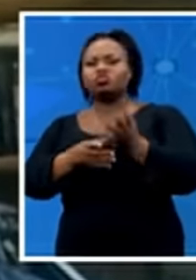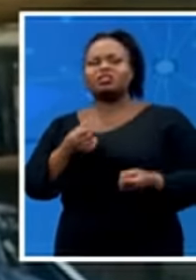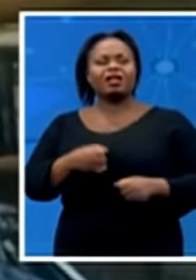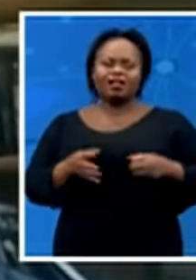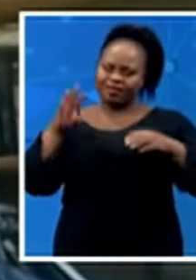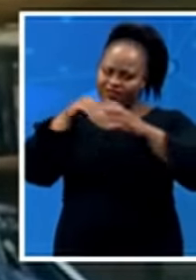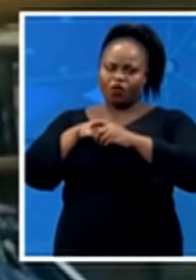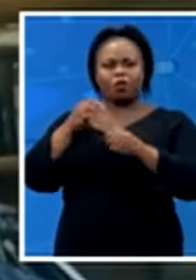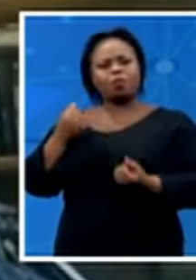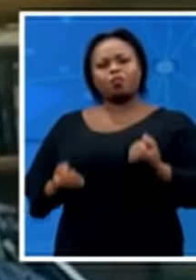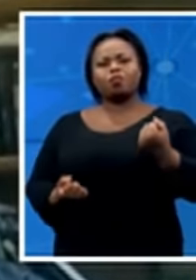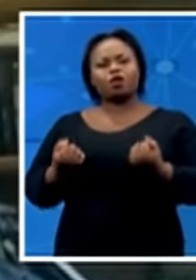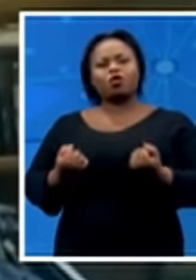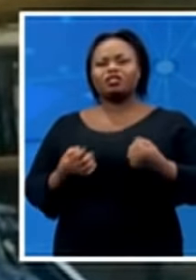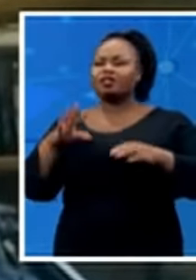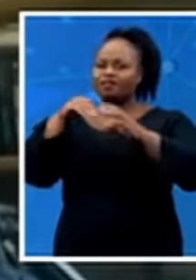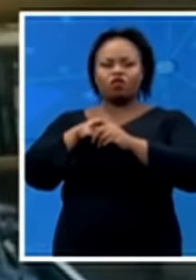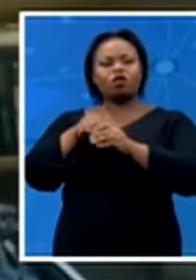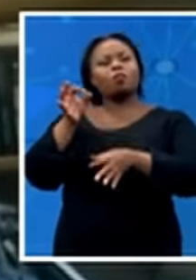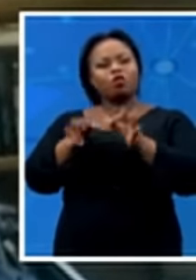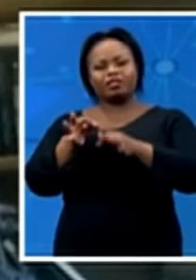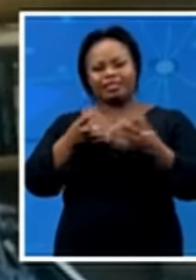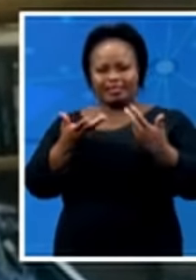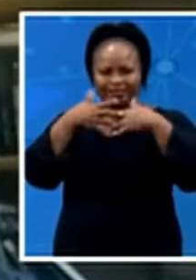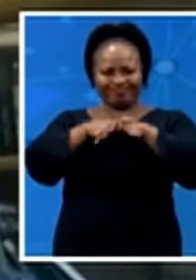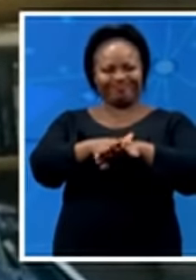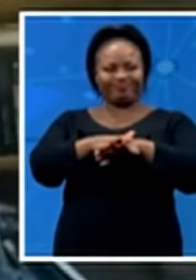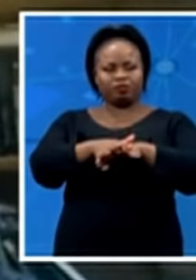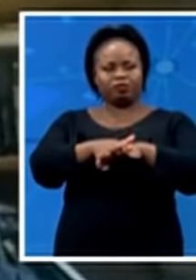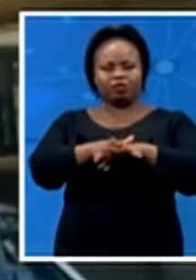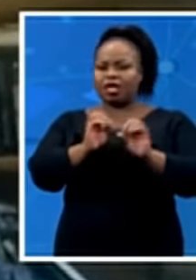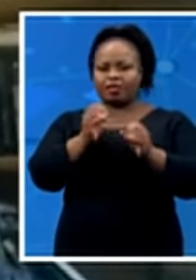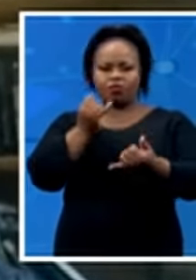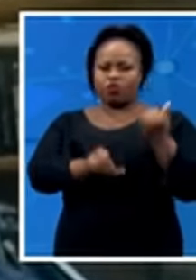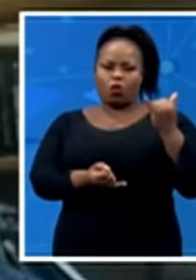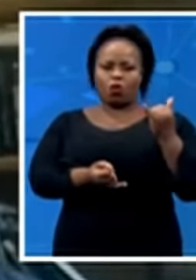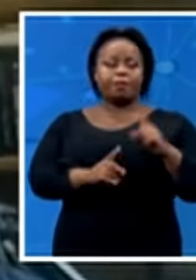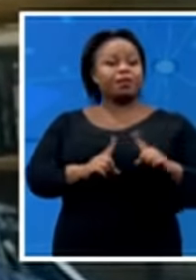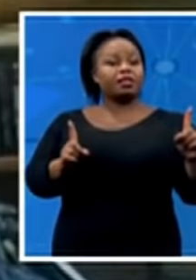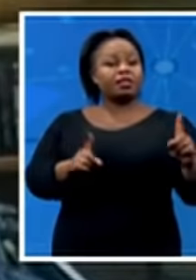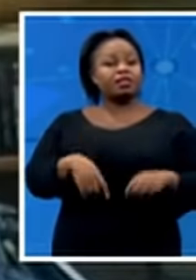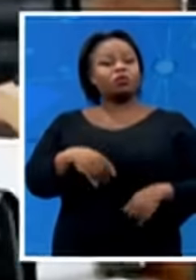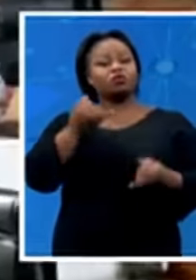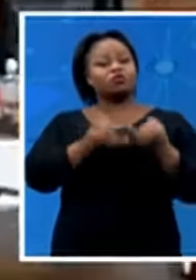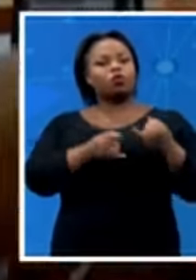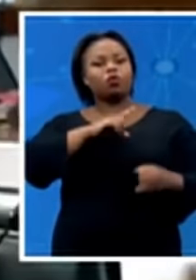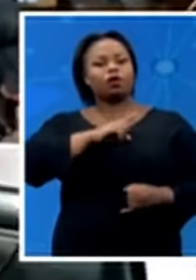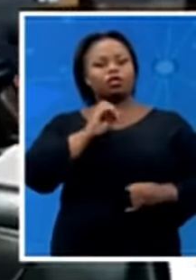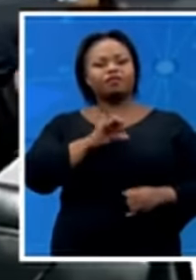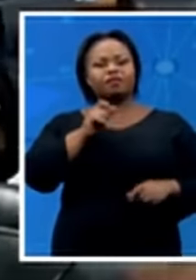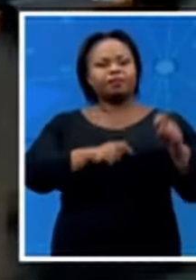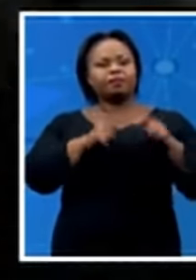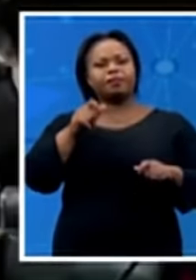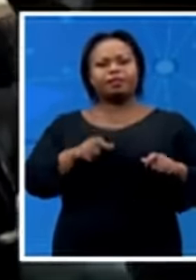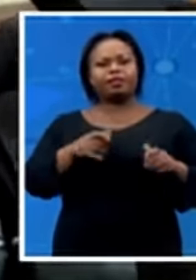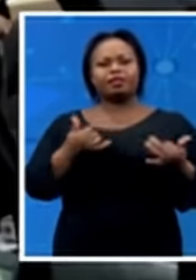is wrong is if people are acting from undeclared political motives. And in recent